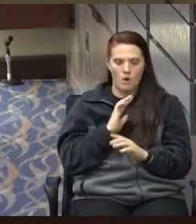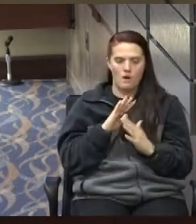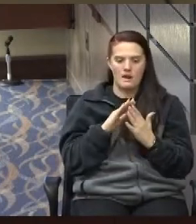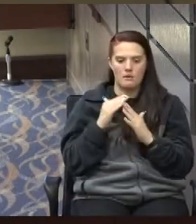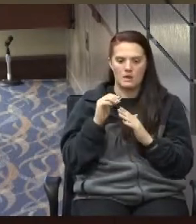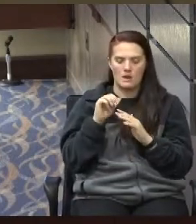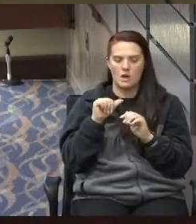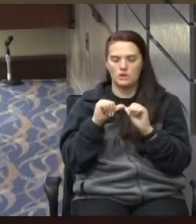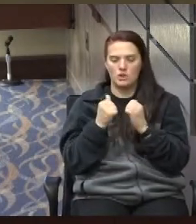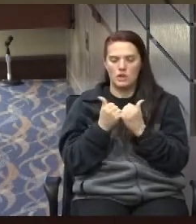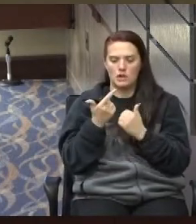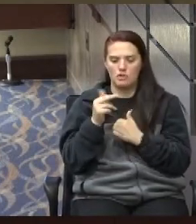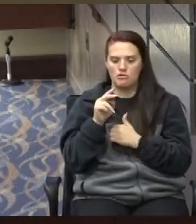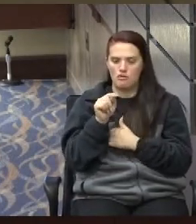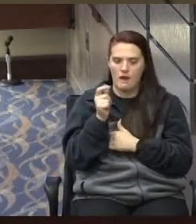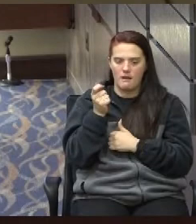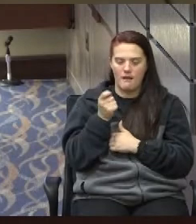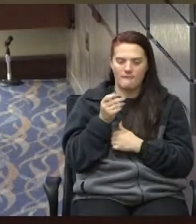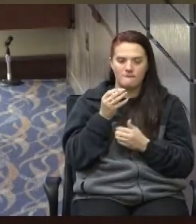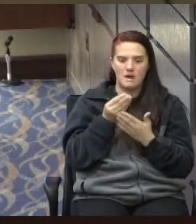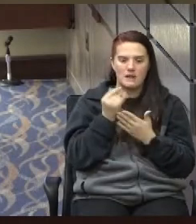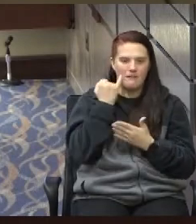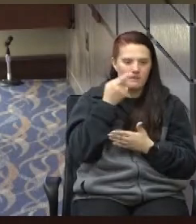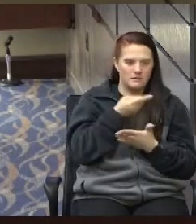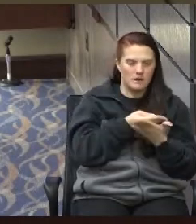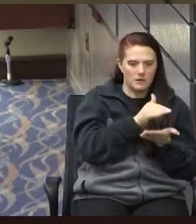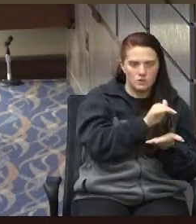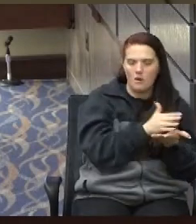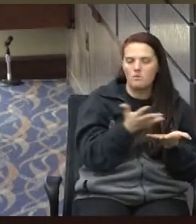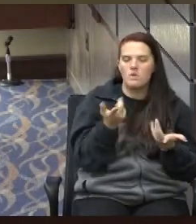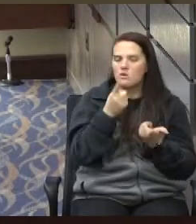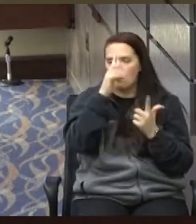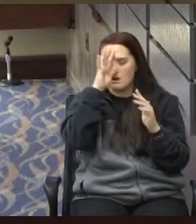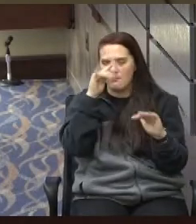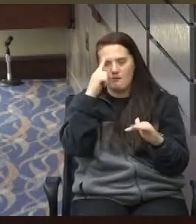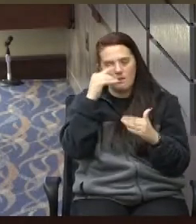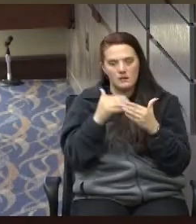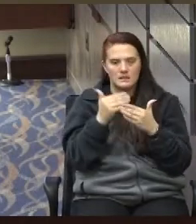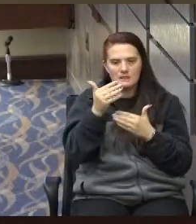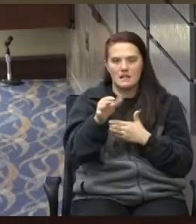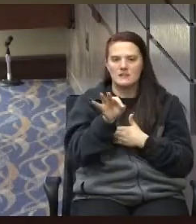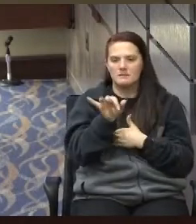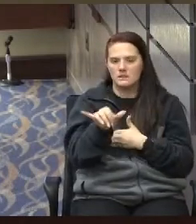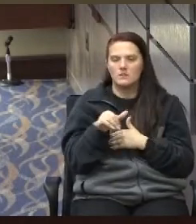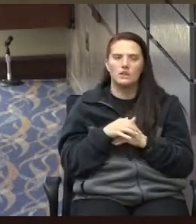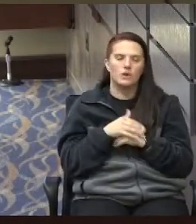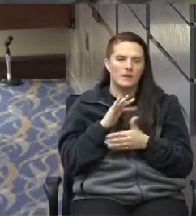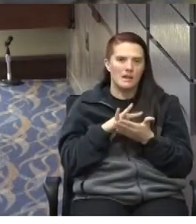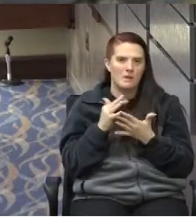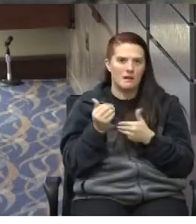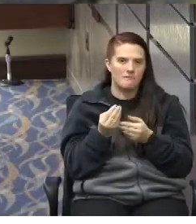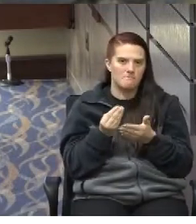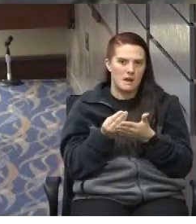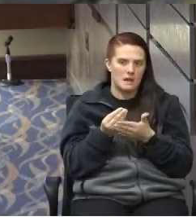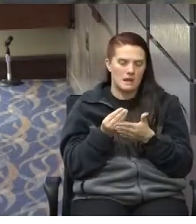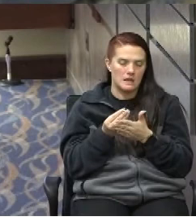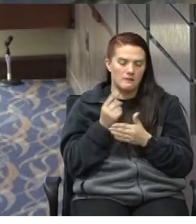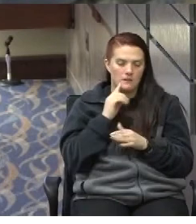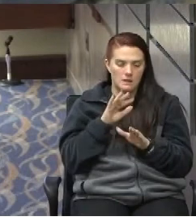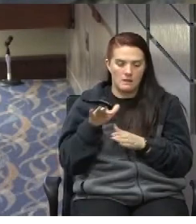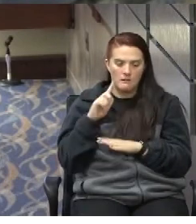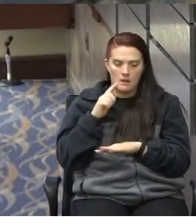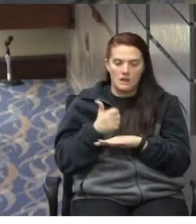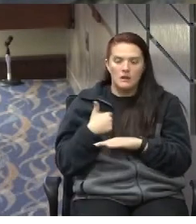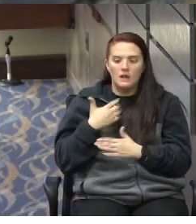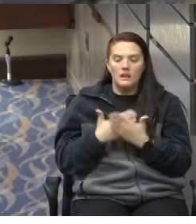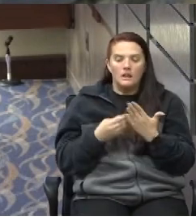association grant funding if this pot is low, but what do you anticipate for this next fiscal year, the amount of money being set aside for this? Well, we have some